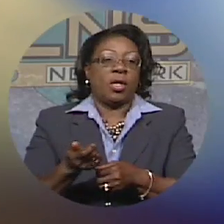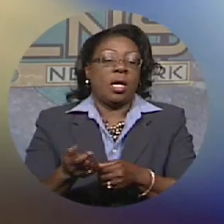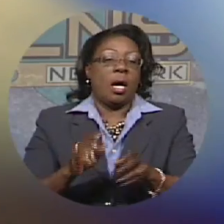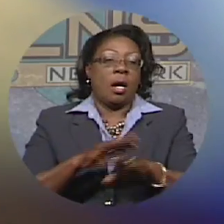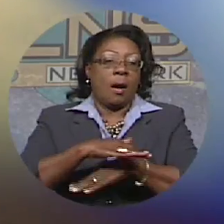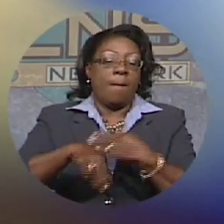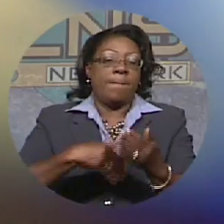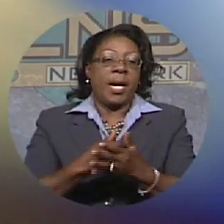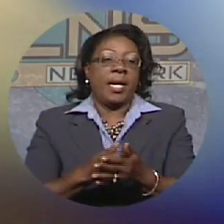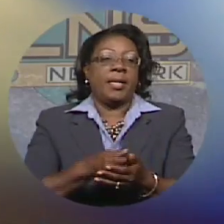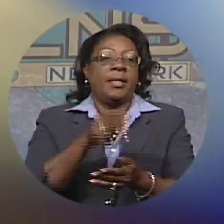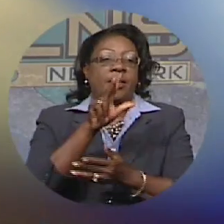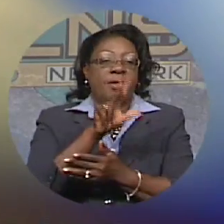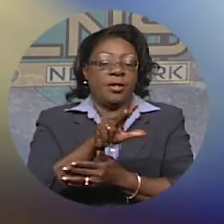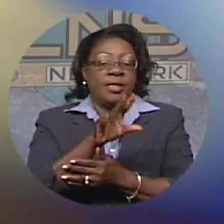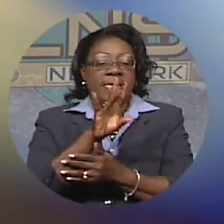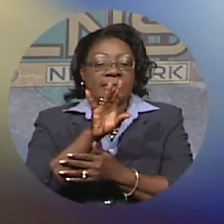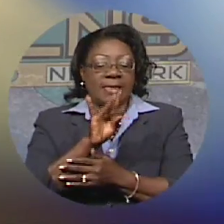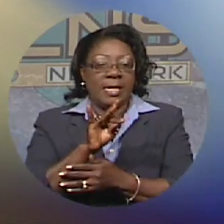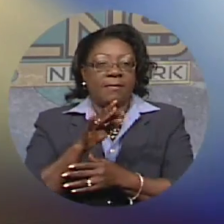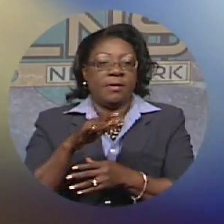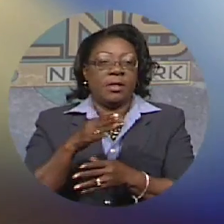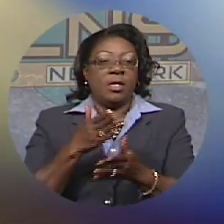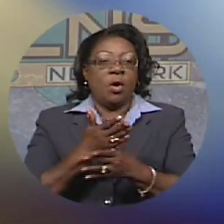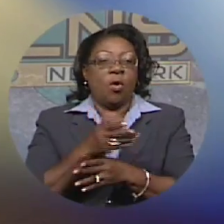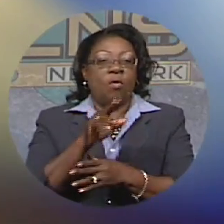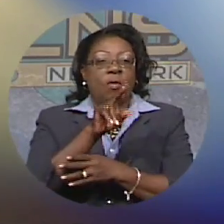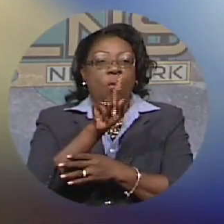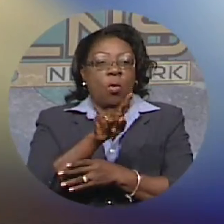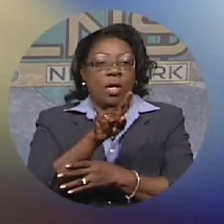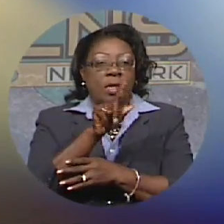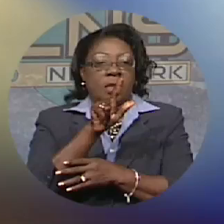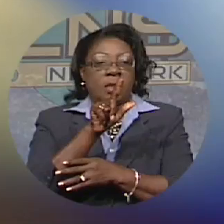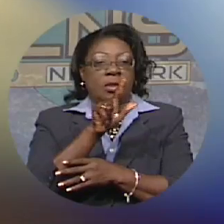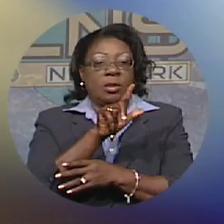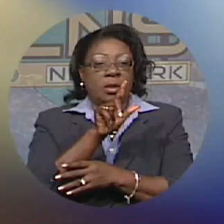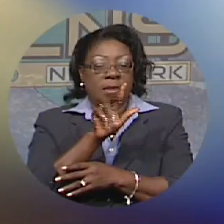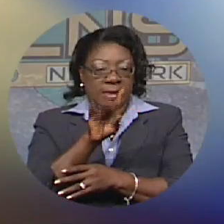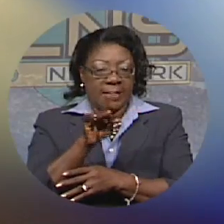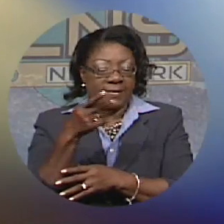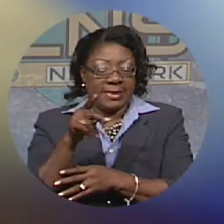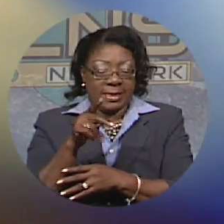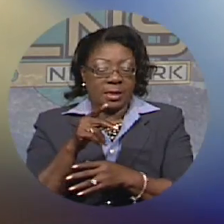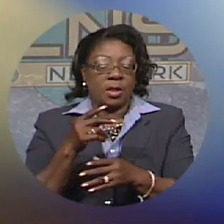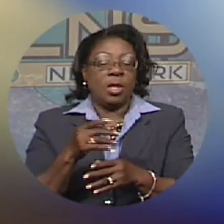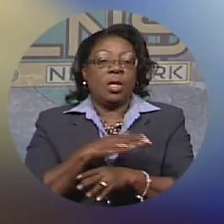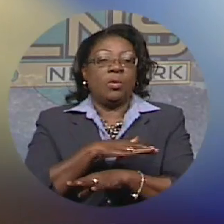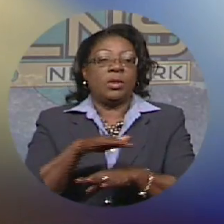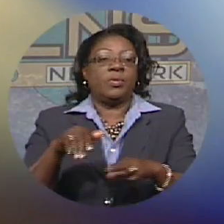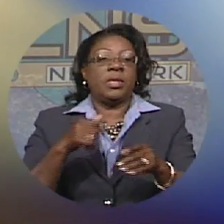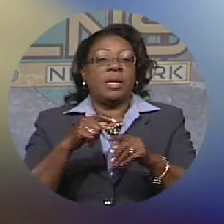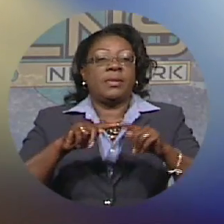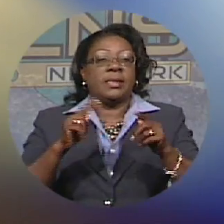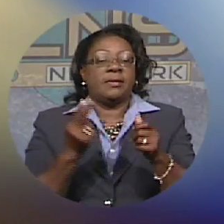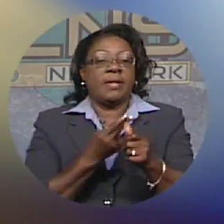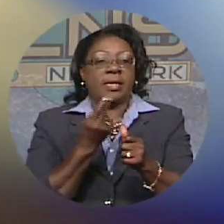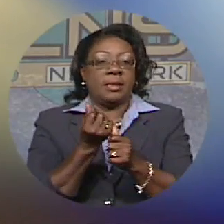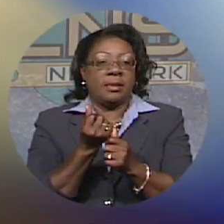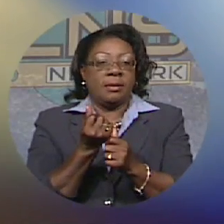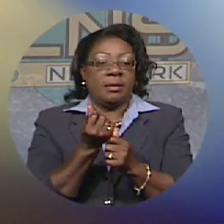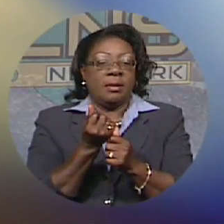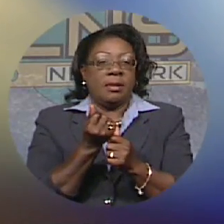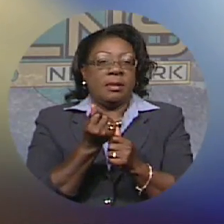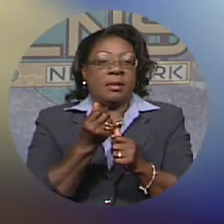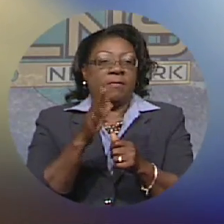over 317, which places them 7th in the 9-team field after one round. Our ladies team, Vanicia Roll and Nasia Robinson, they're